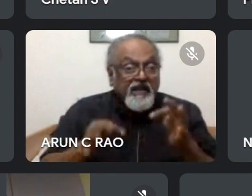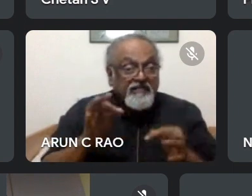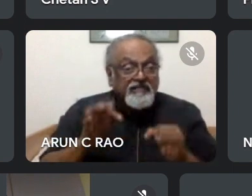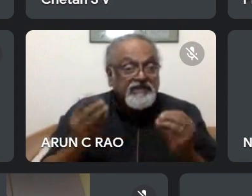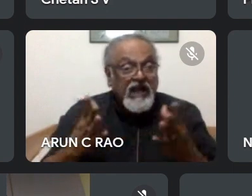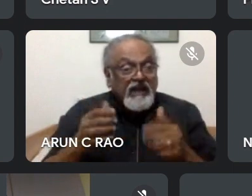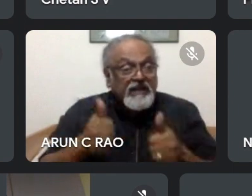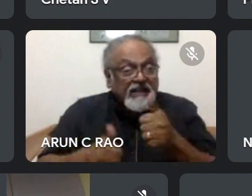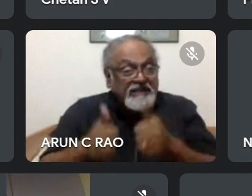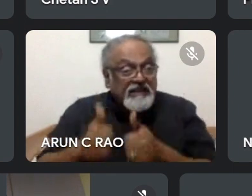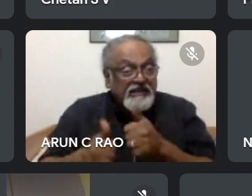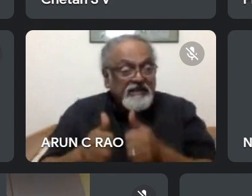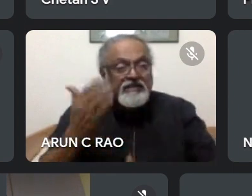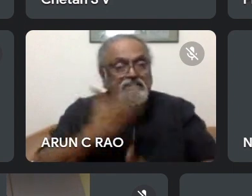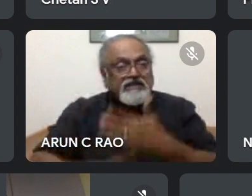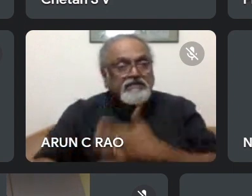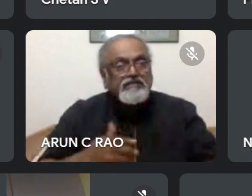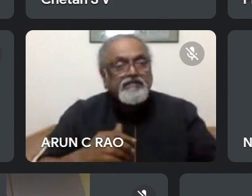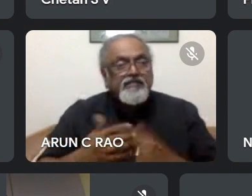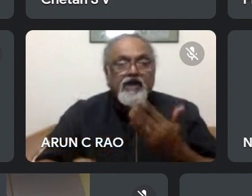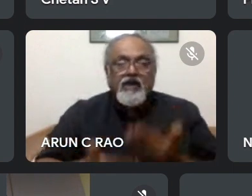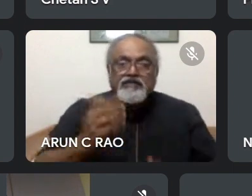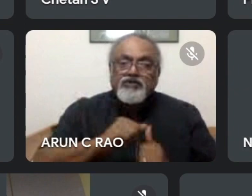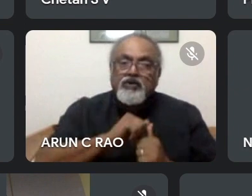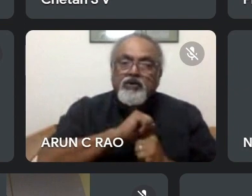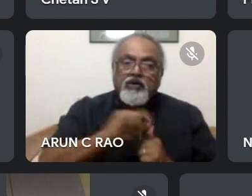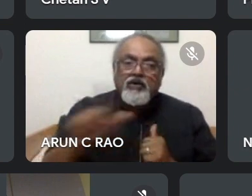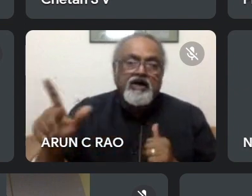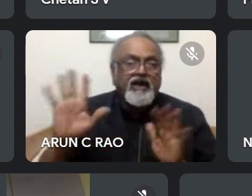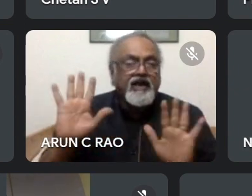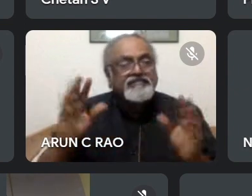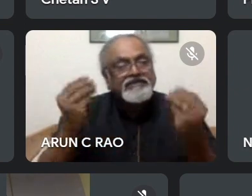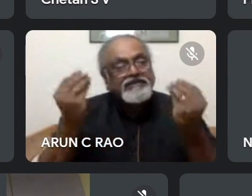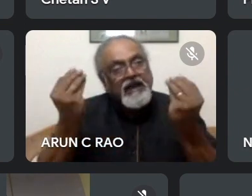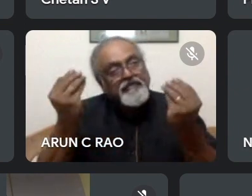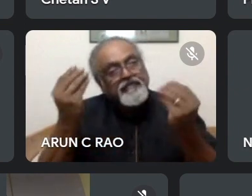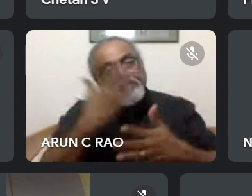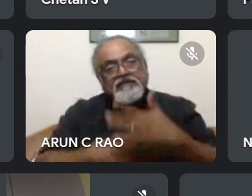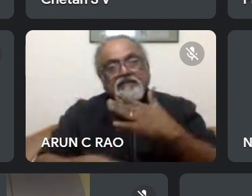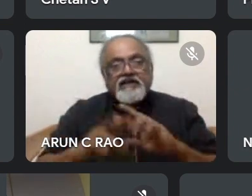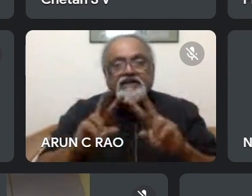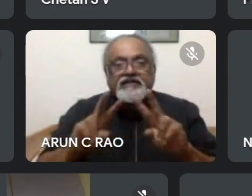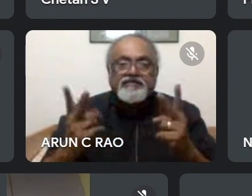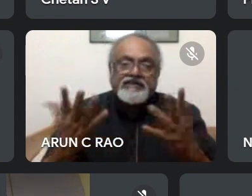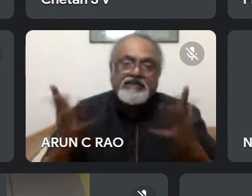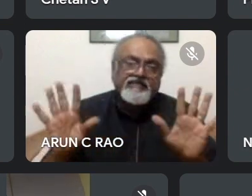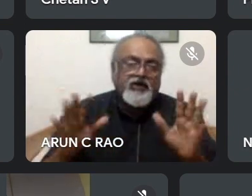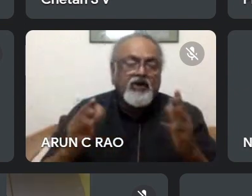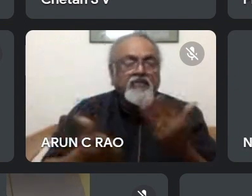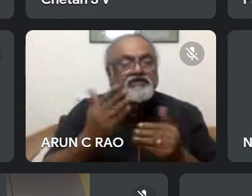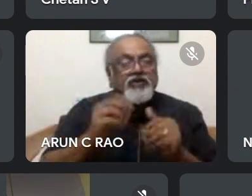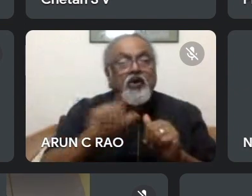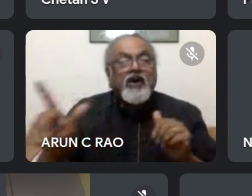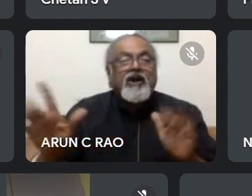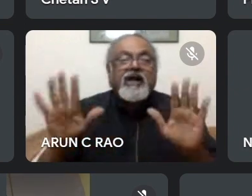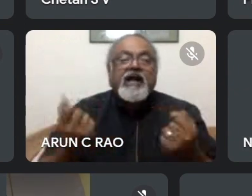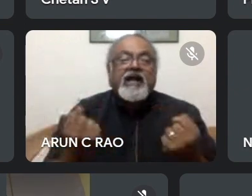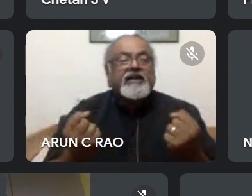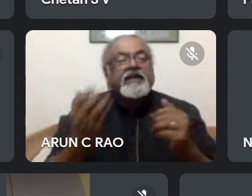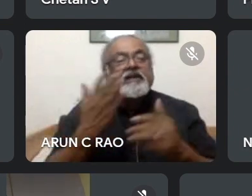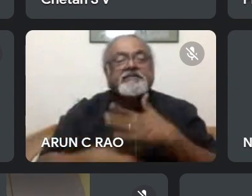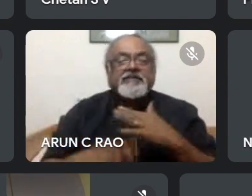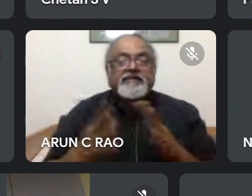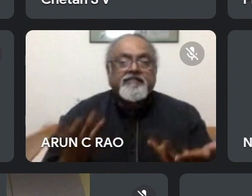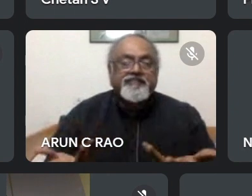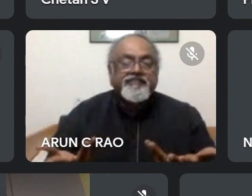disabilities, almost all of us will have some disability or the other, right? So it's all about seeing